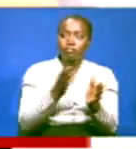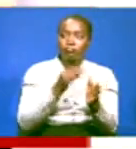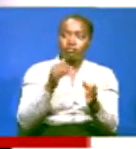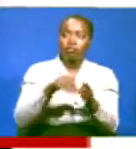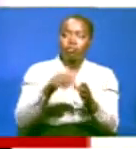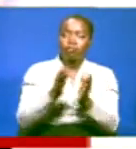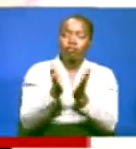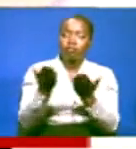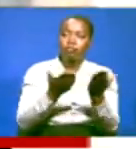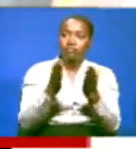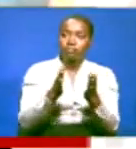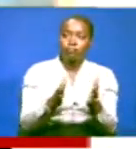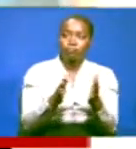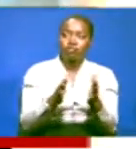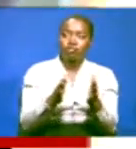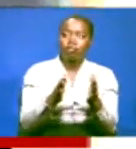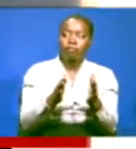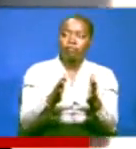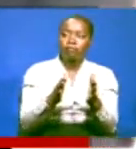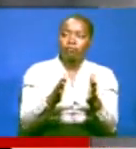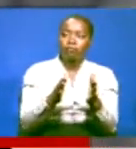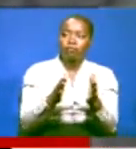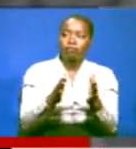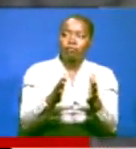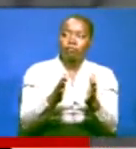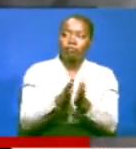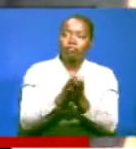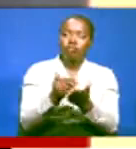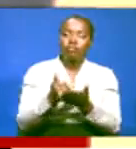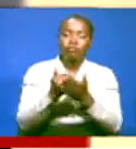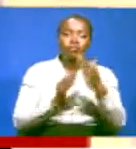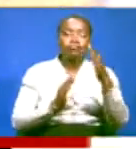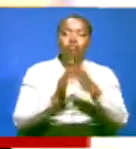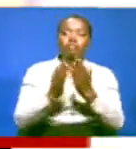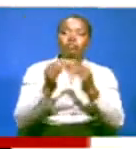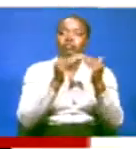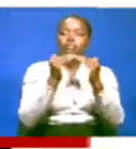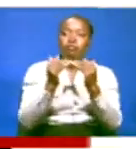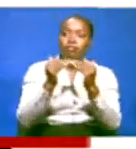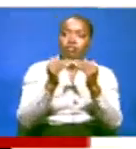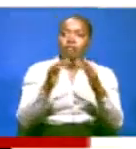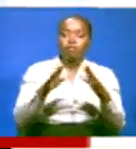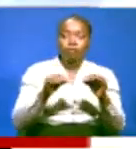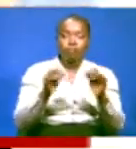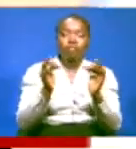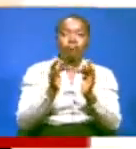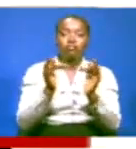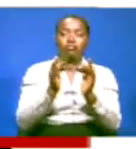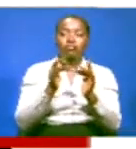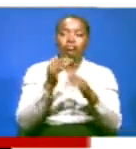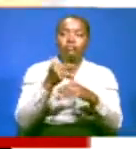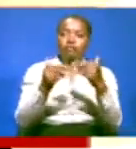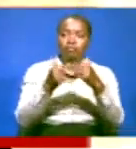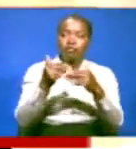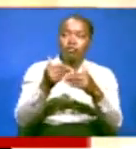servants, so that we facilitate an optimal level of uptake of the digital infrastructure that we shall